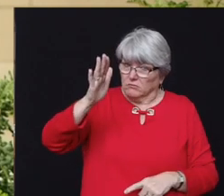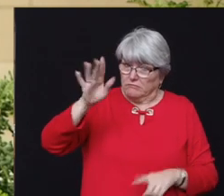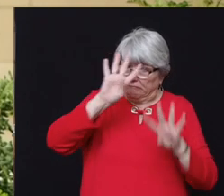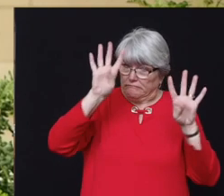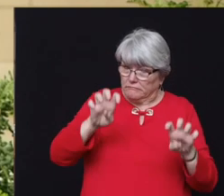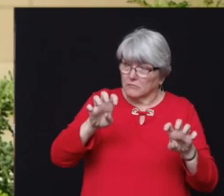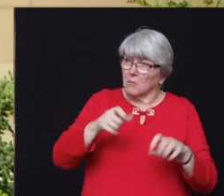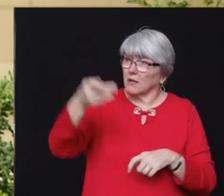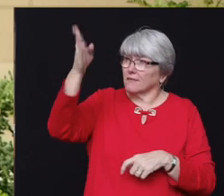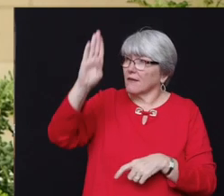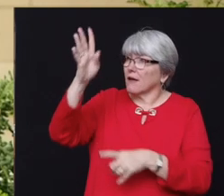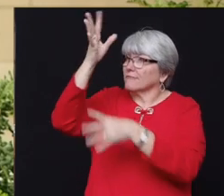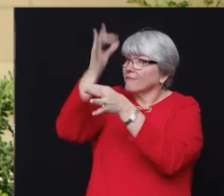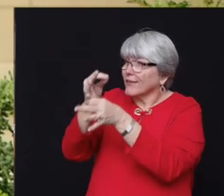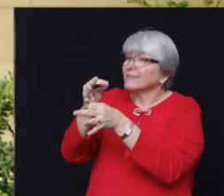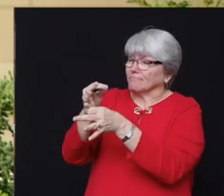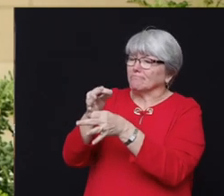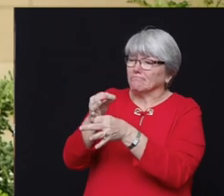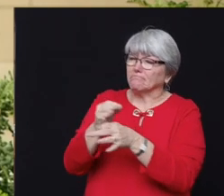in God was not.